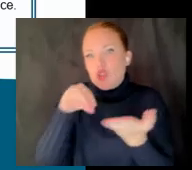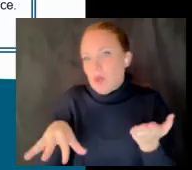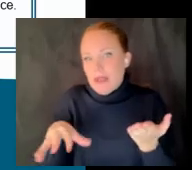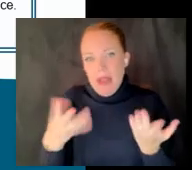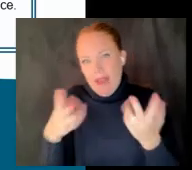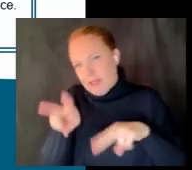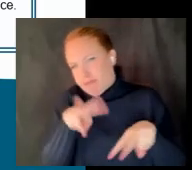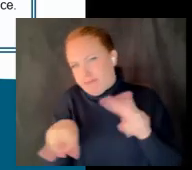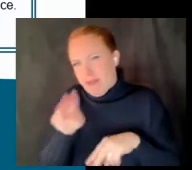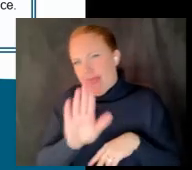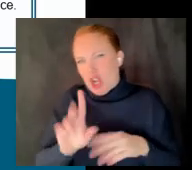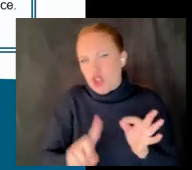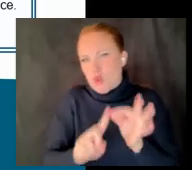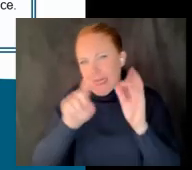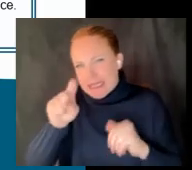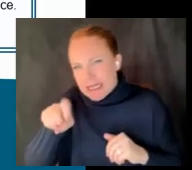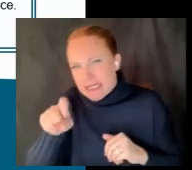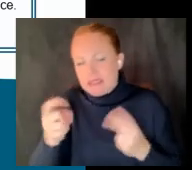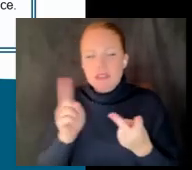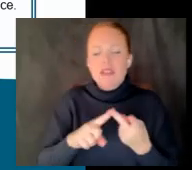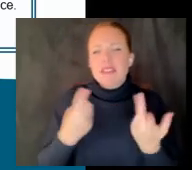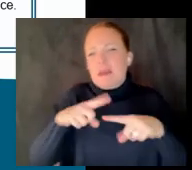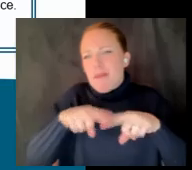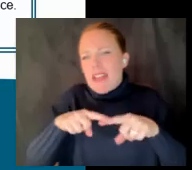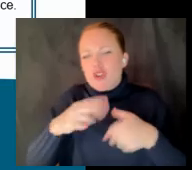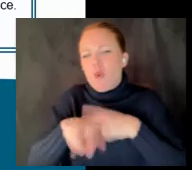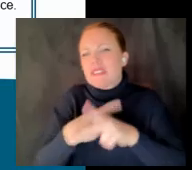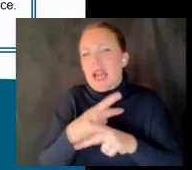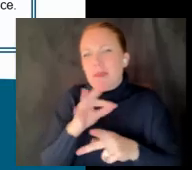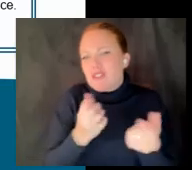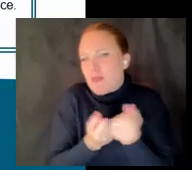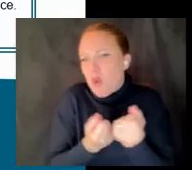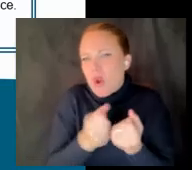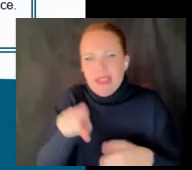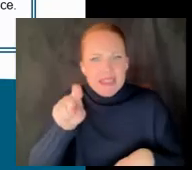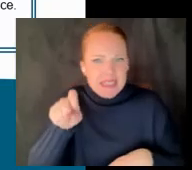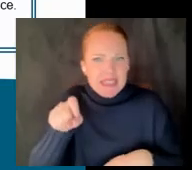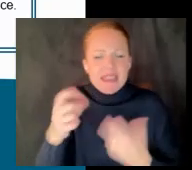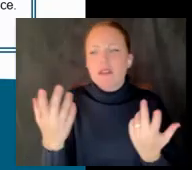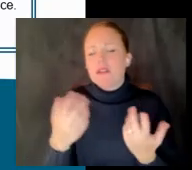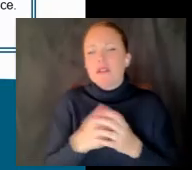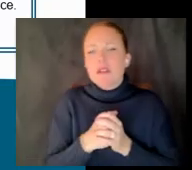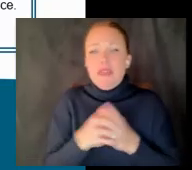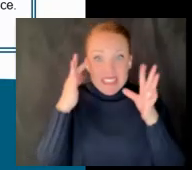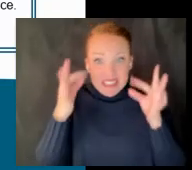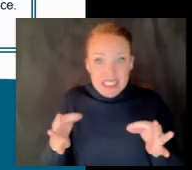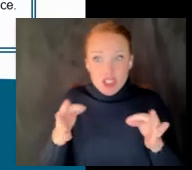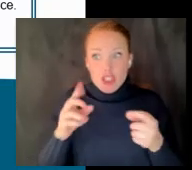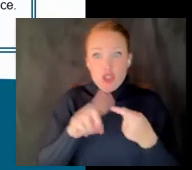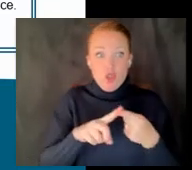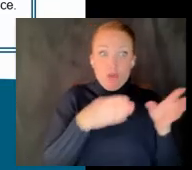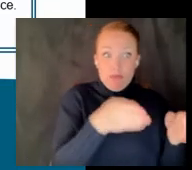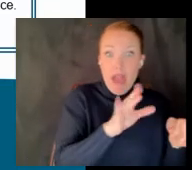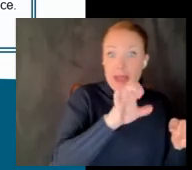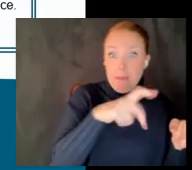with the determination of the type and severity of support required for that student to access their education. The decision to move from an IEP